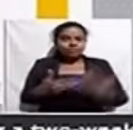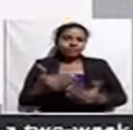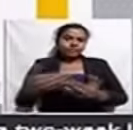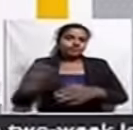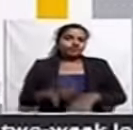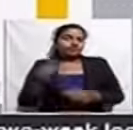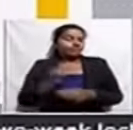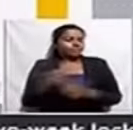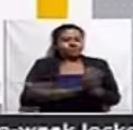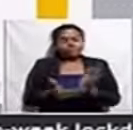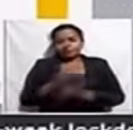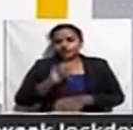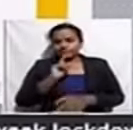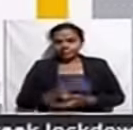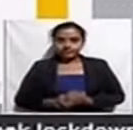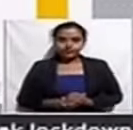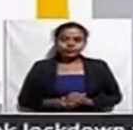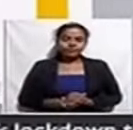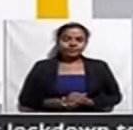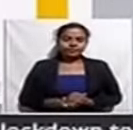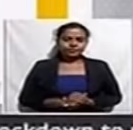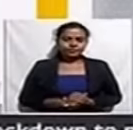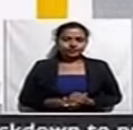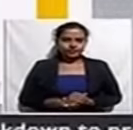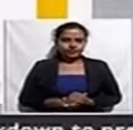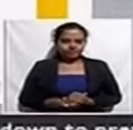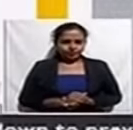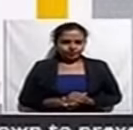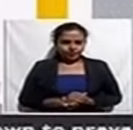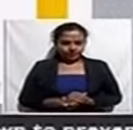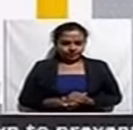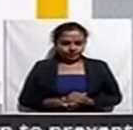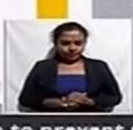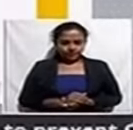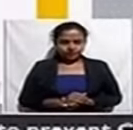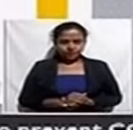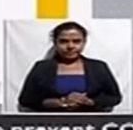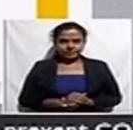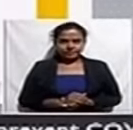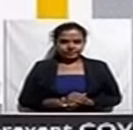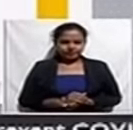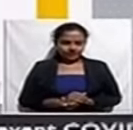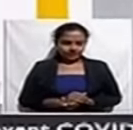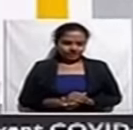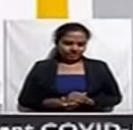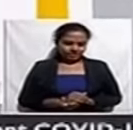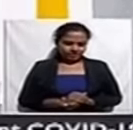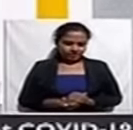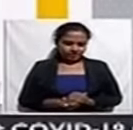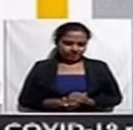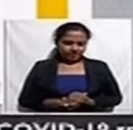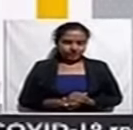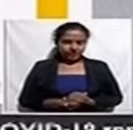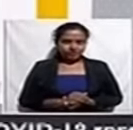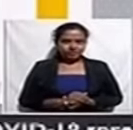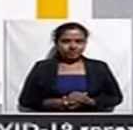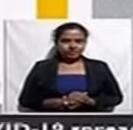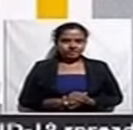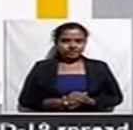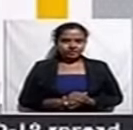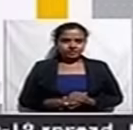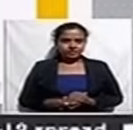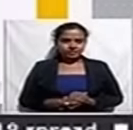Inevitably, the deaths lag the cases by a period, by at least 10 days or